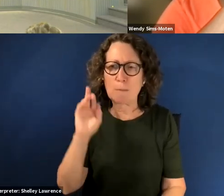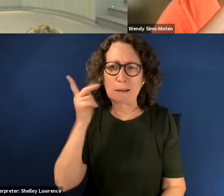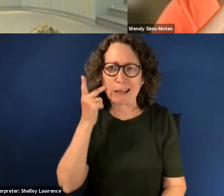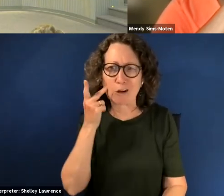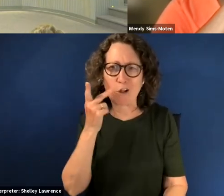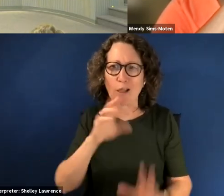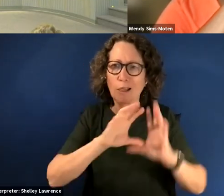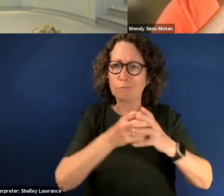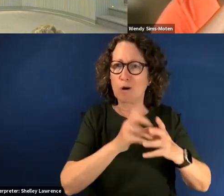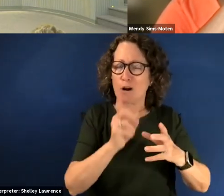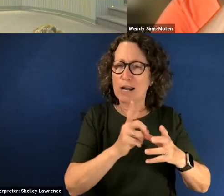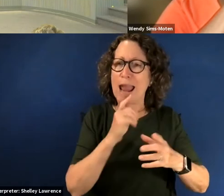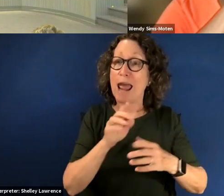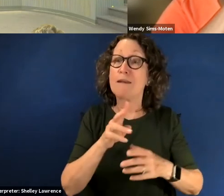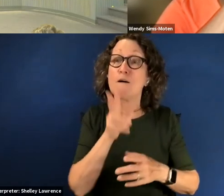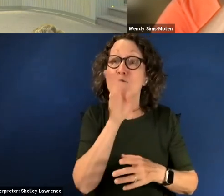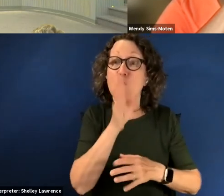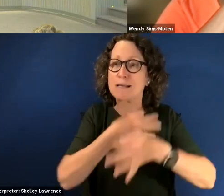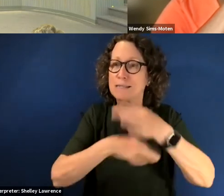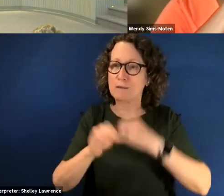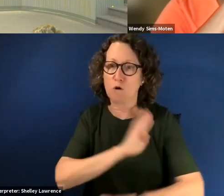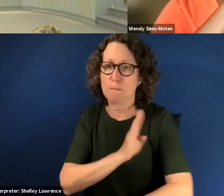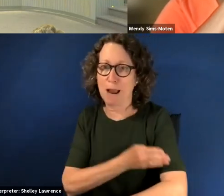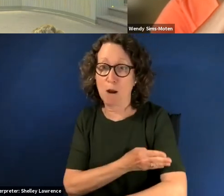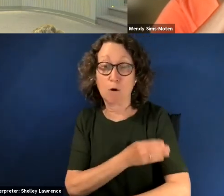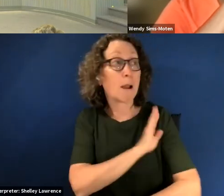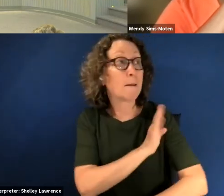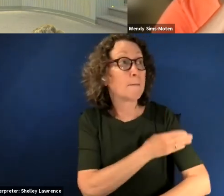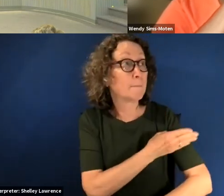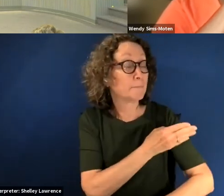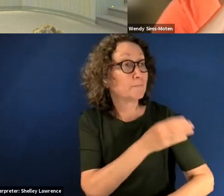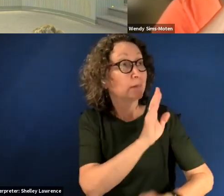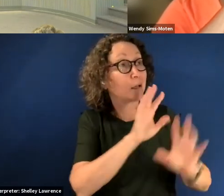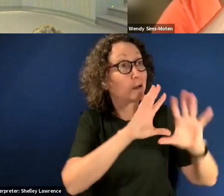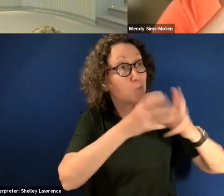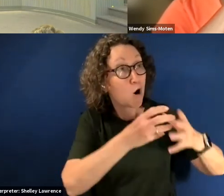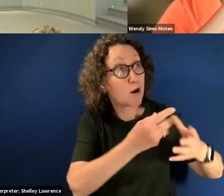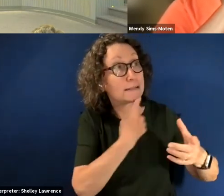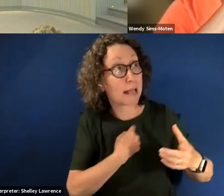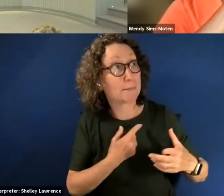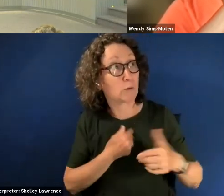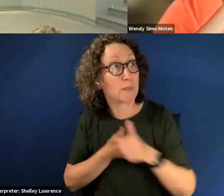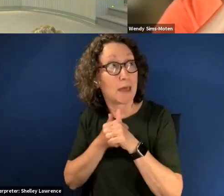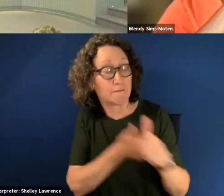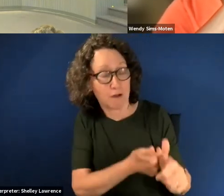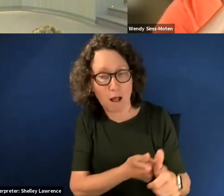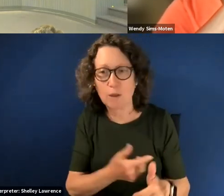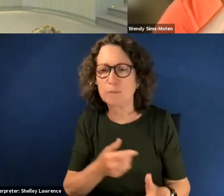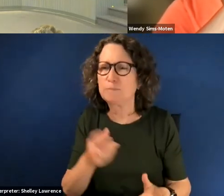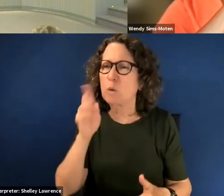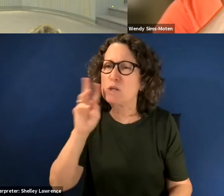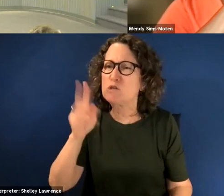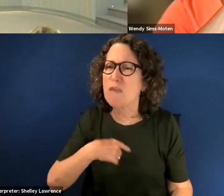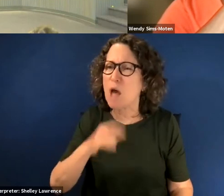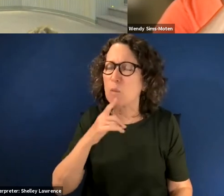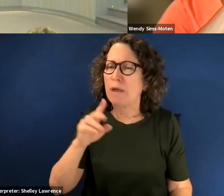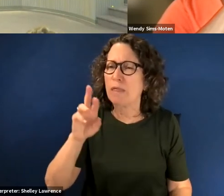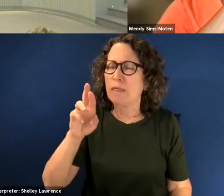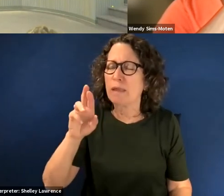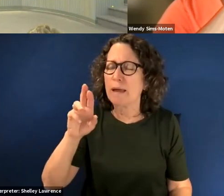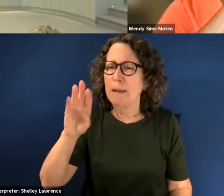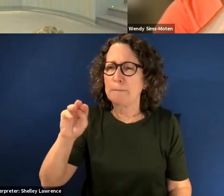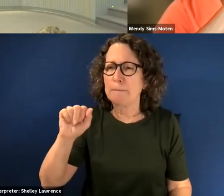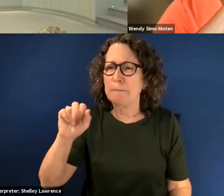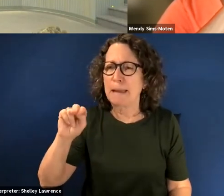their voice for power. They do whatever their party tells them to. We saw that the biggest way possible last week with the sweeping mandates coming from all the local